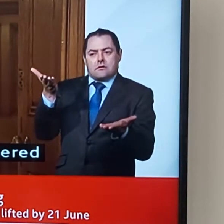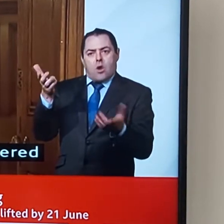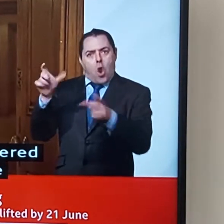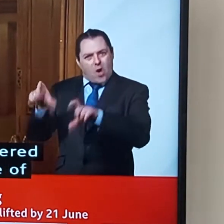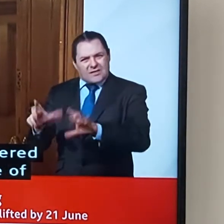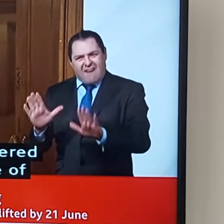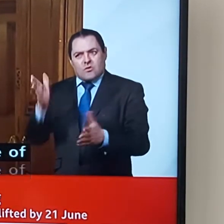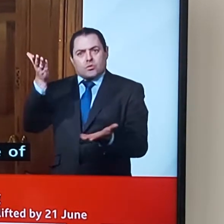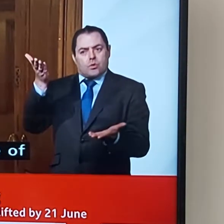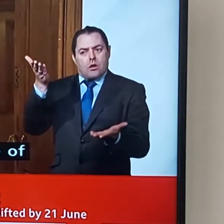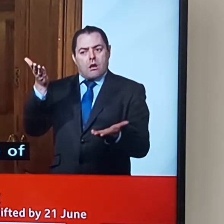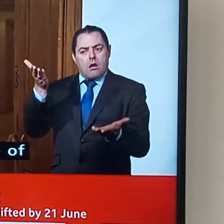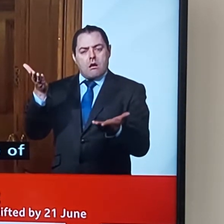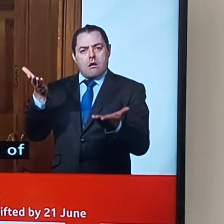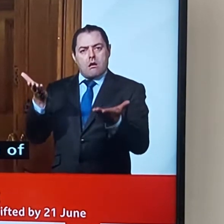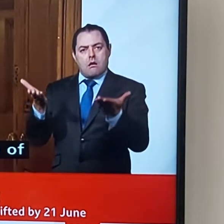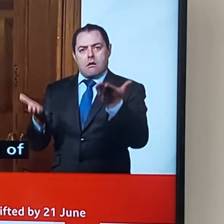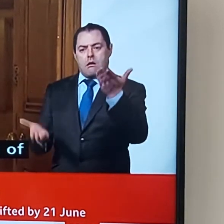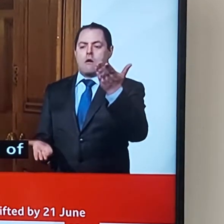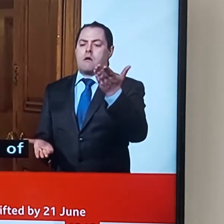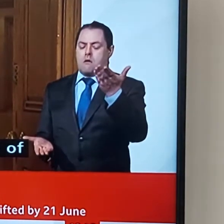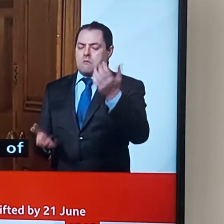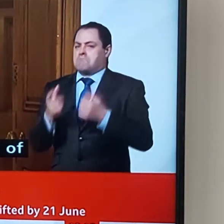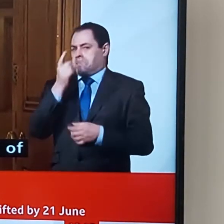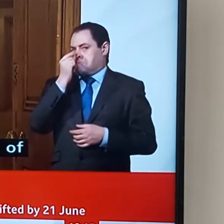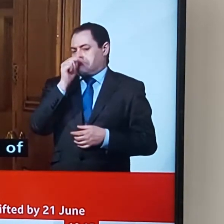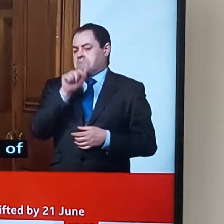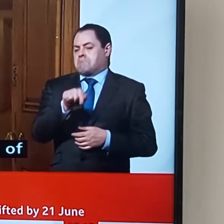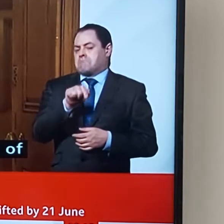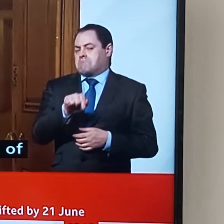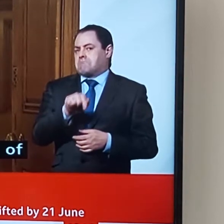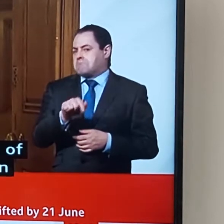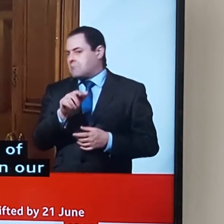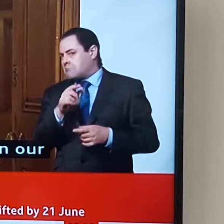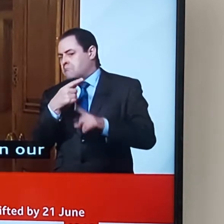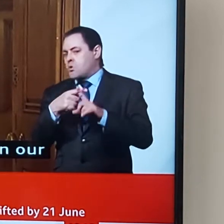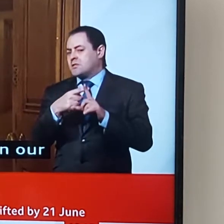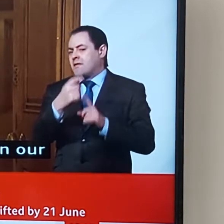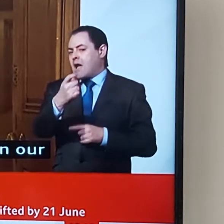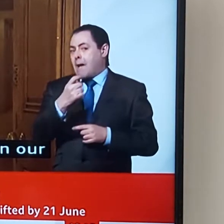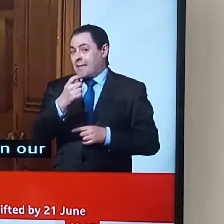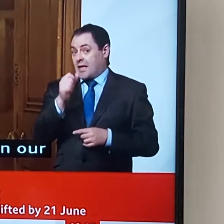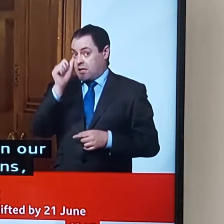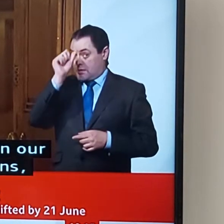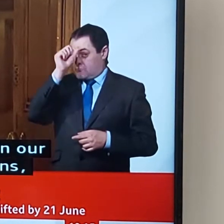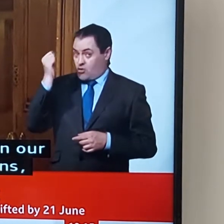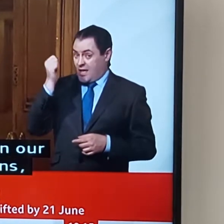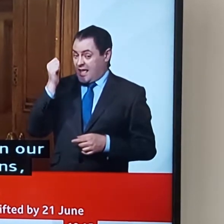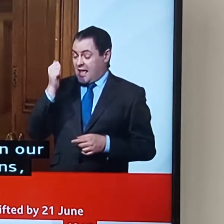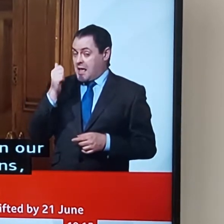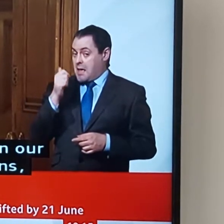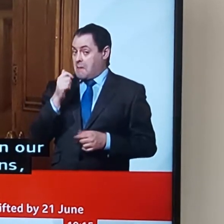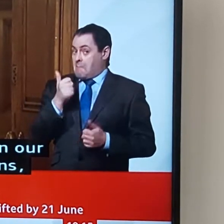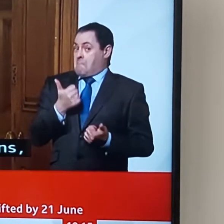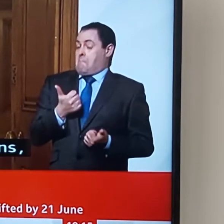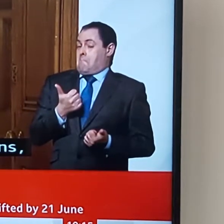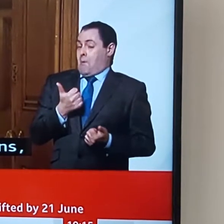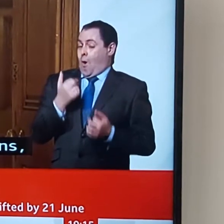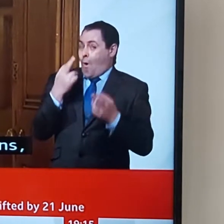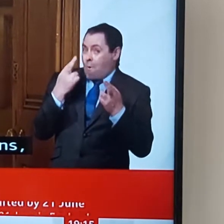the vaccinations, that there is light ahead, leading us to a spring and a summer which I think will be seasons of